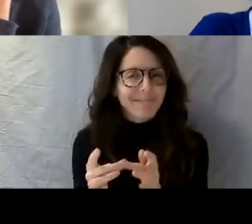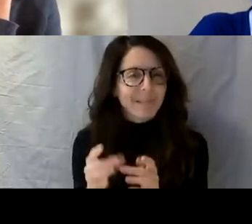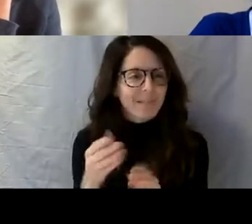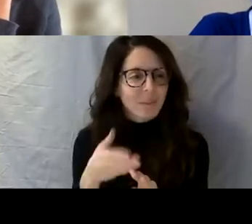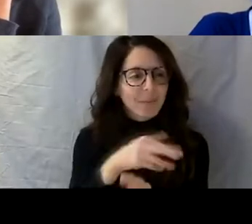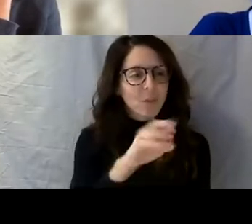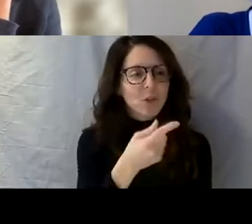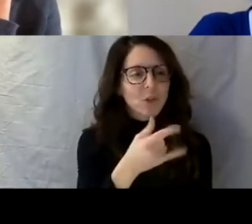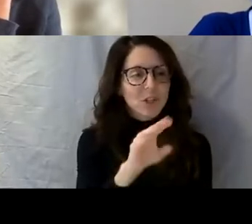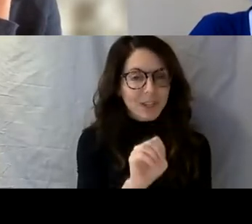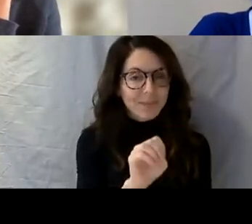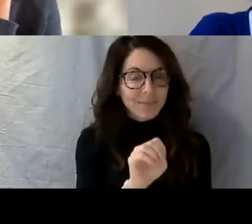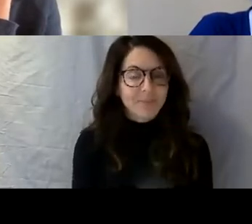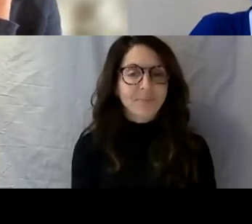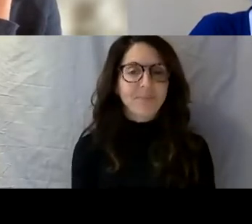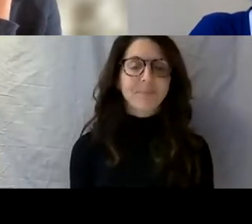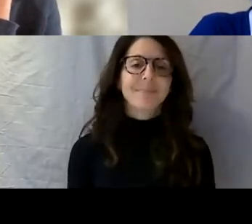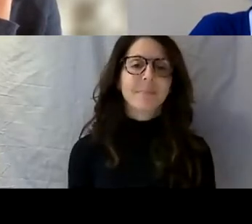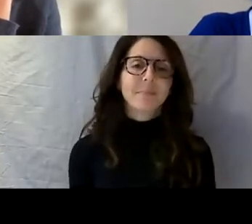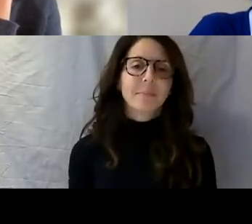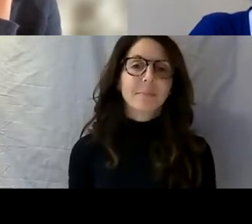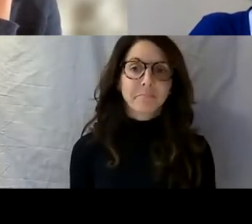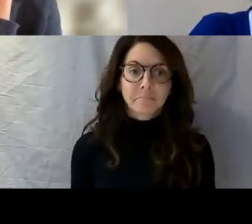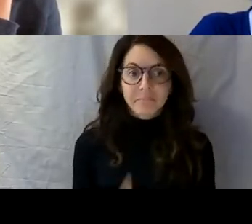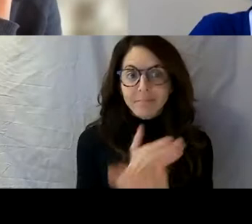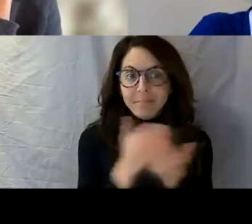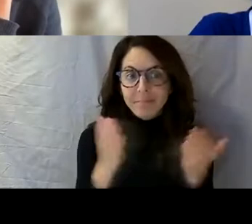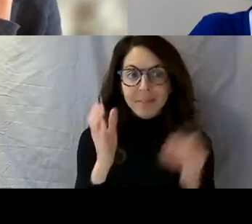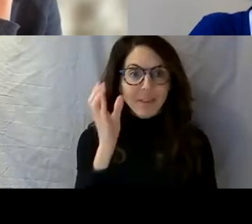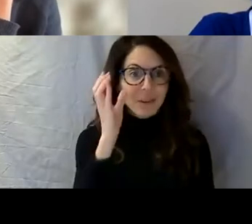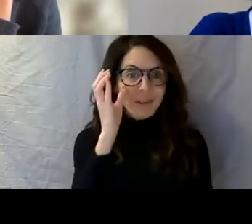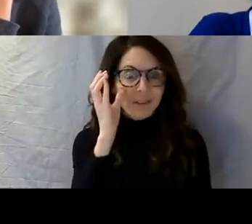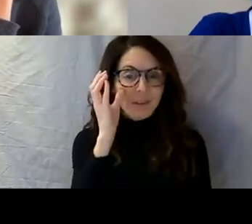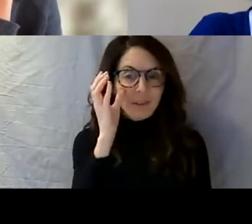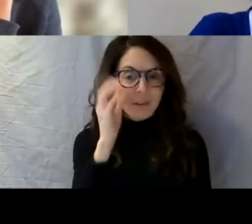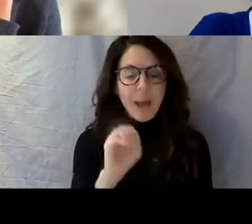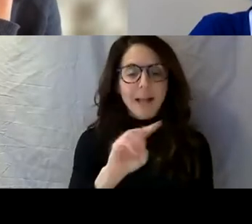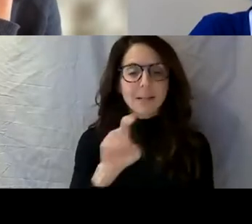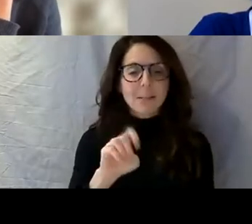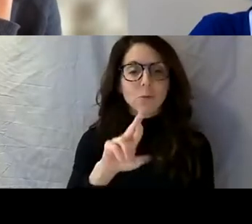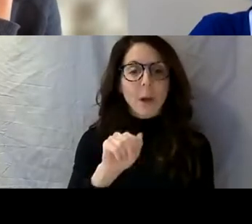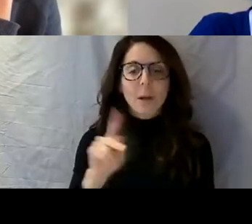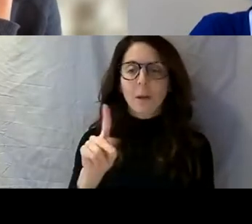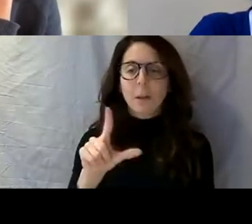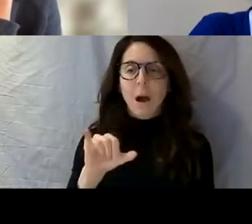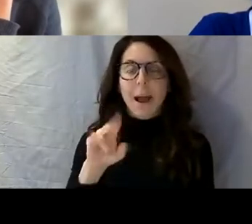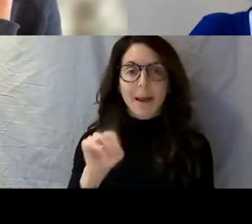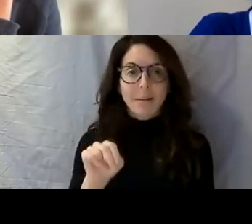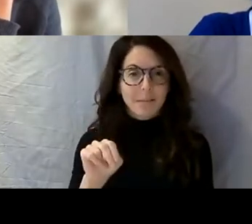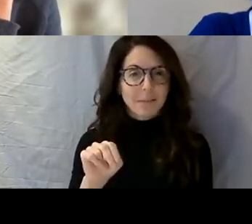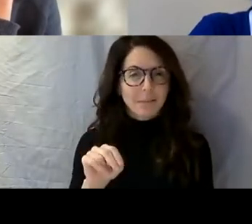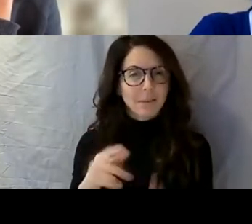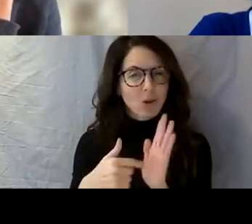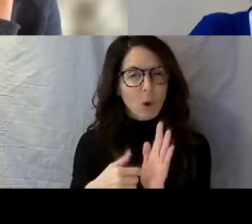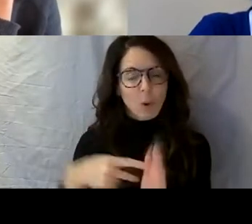well. I don't know if any of you listened to the Ezra Klein show, the podcast